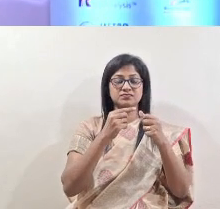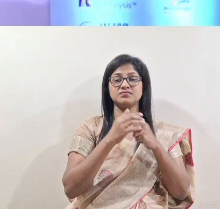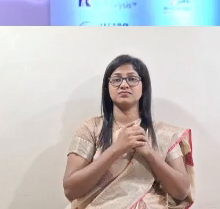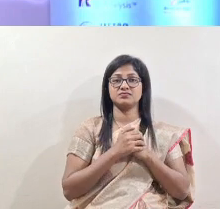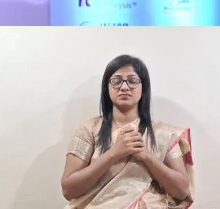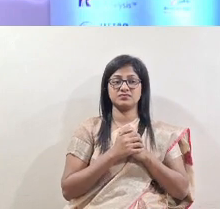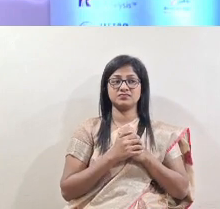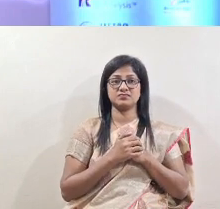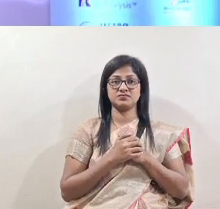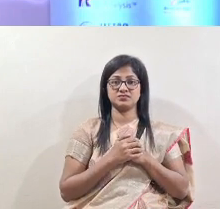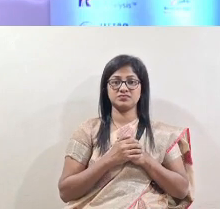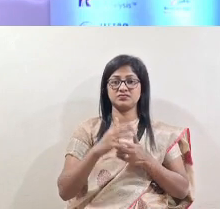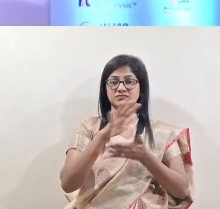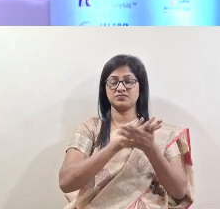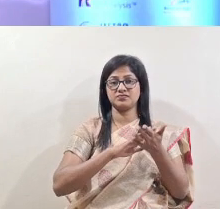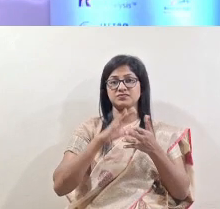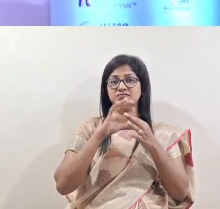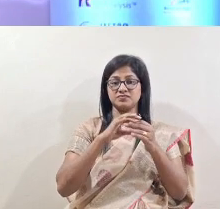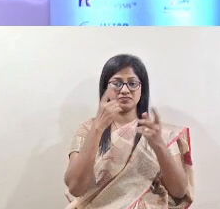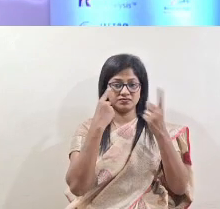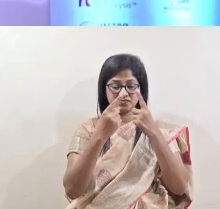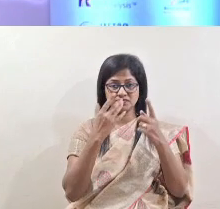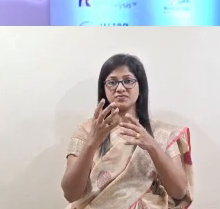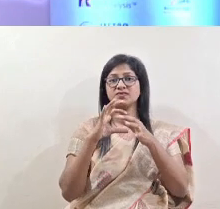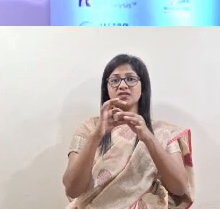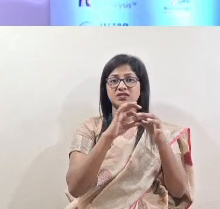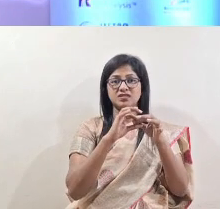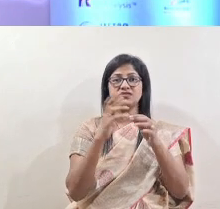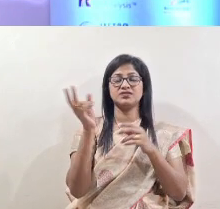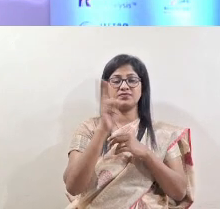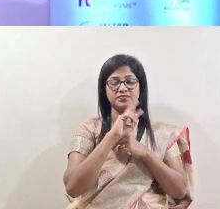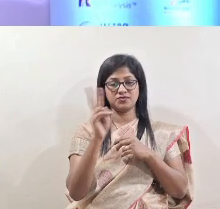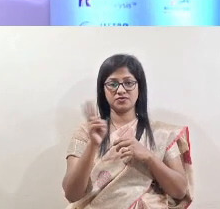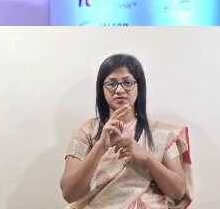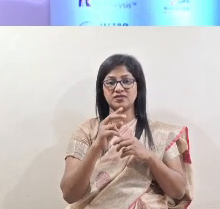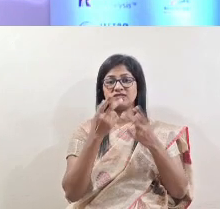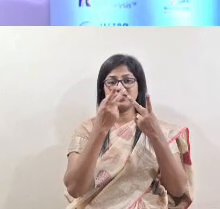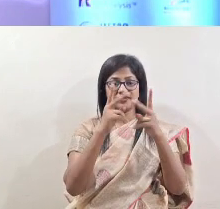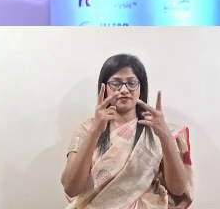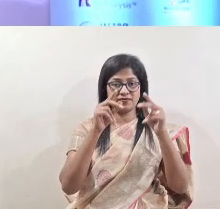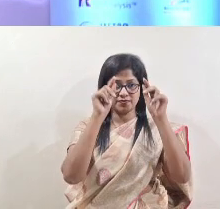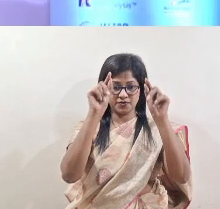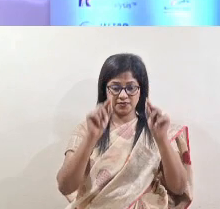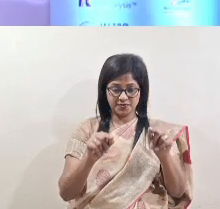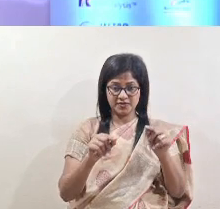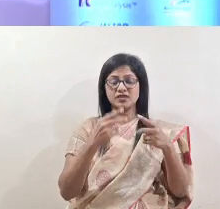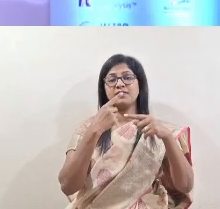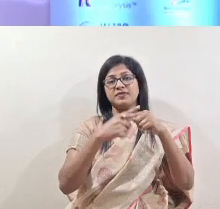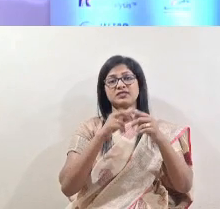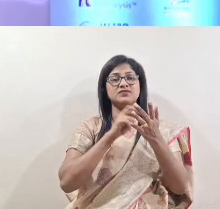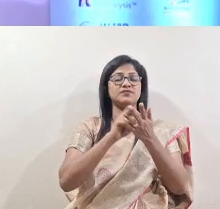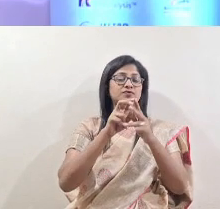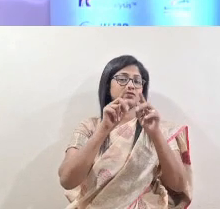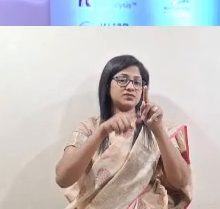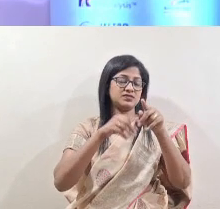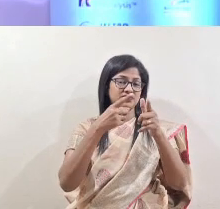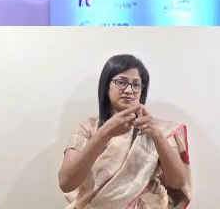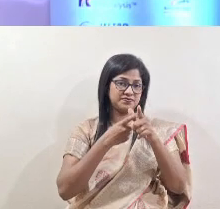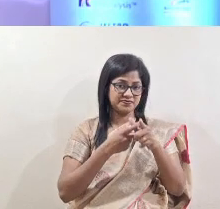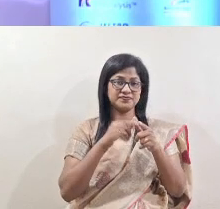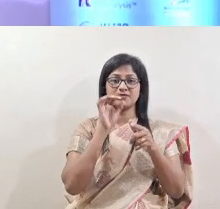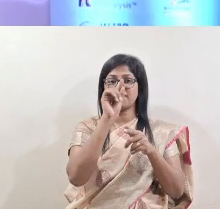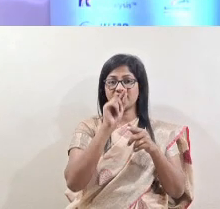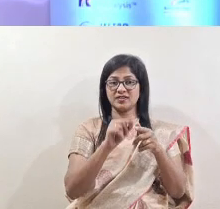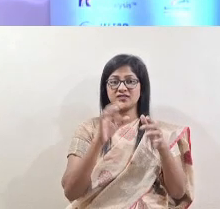tests were conducted to determine the relationship between different factors and speed of pedestrian. The factors